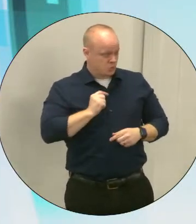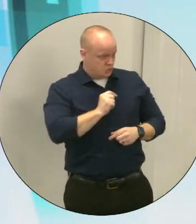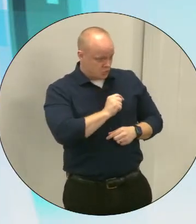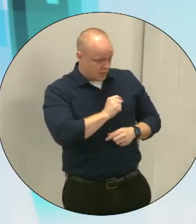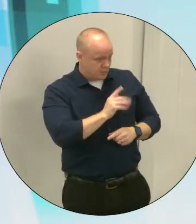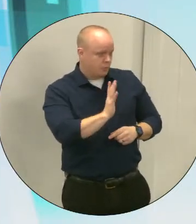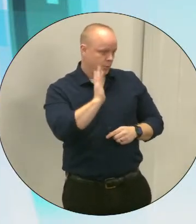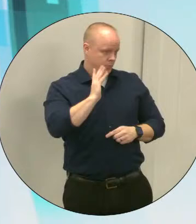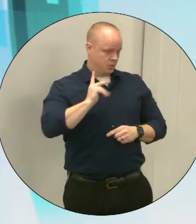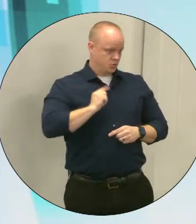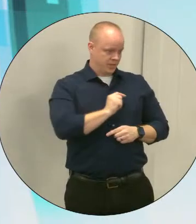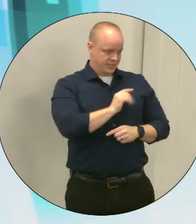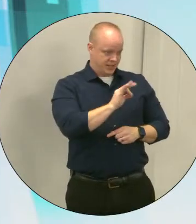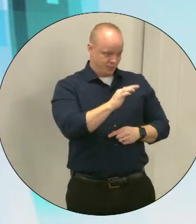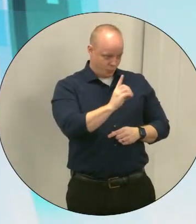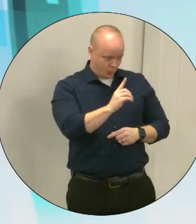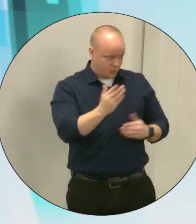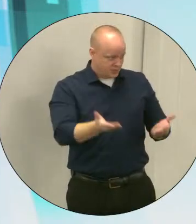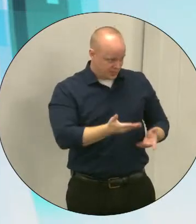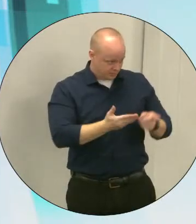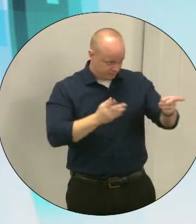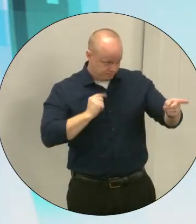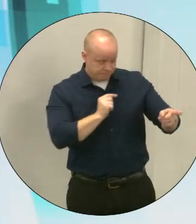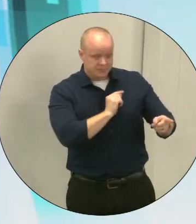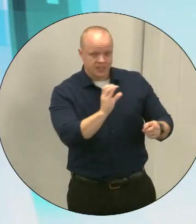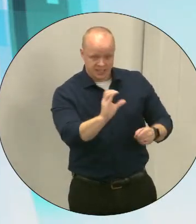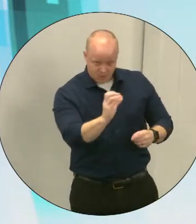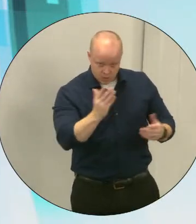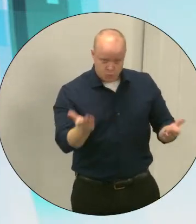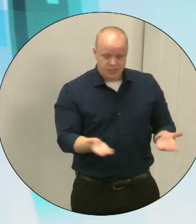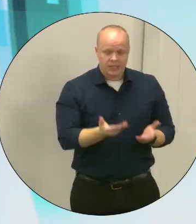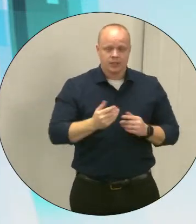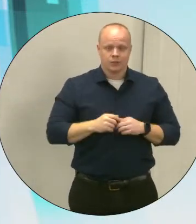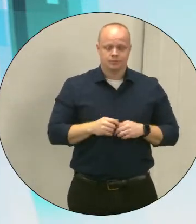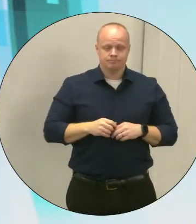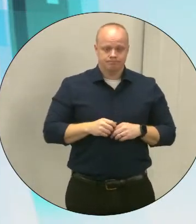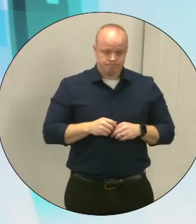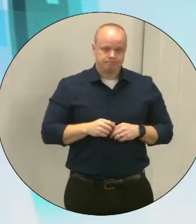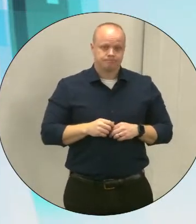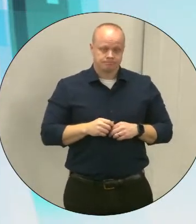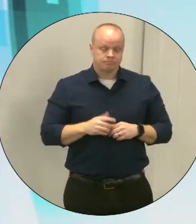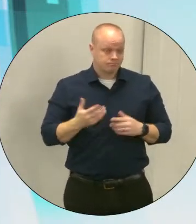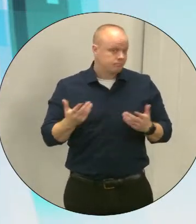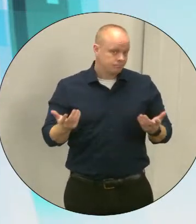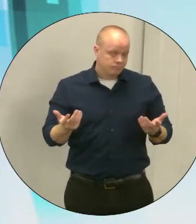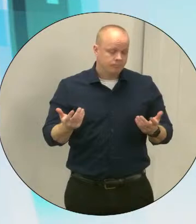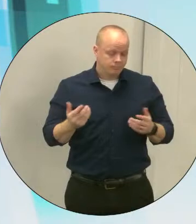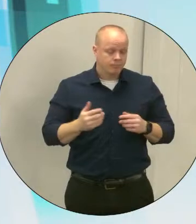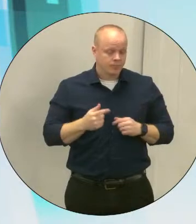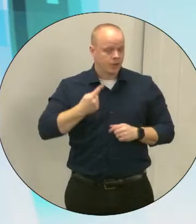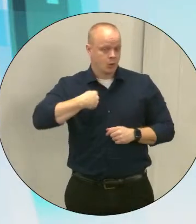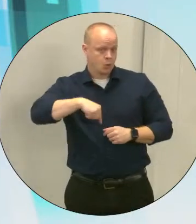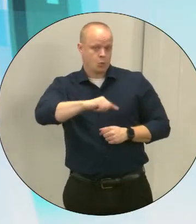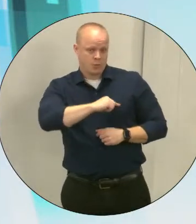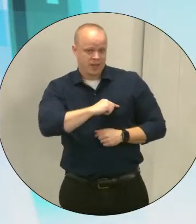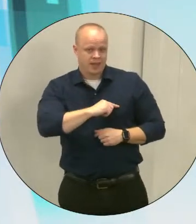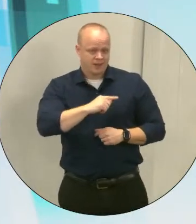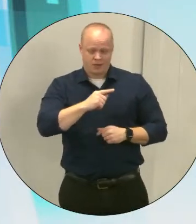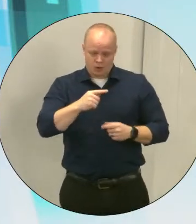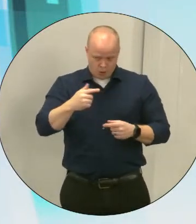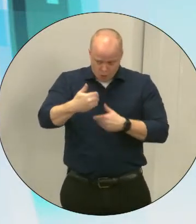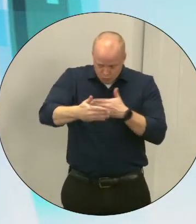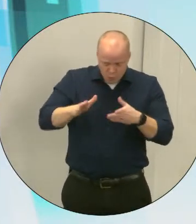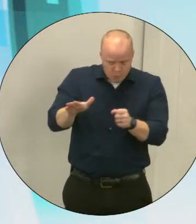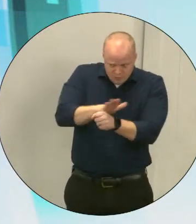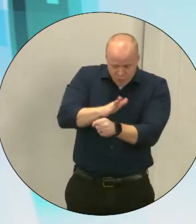Former Trustee Ford was here, Trustee Cavazos was here, and we were a room full of